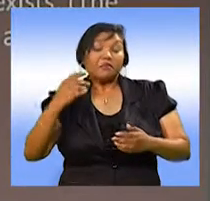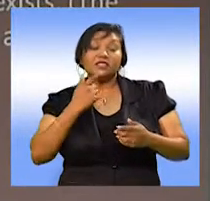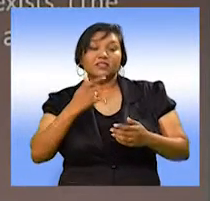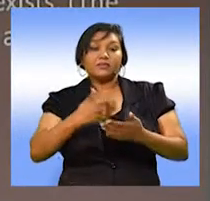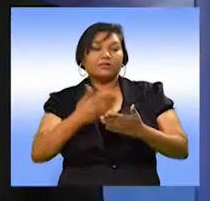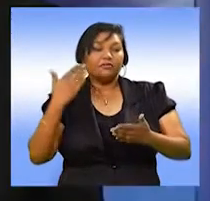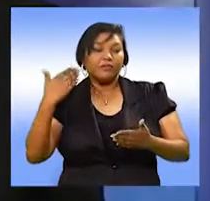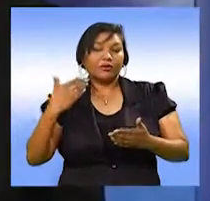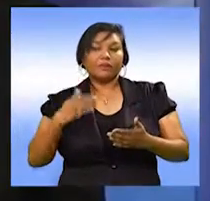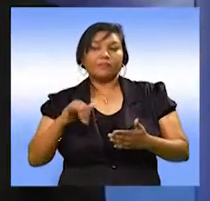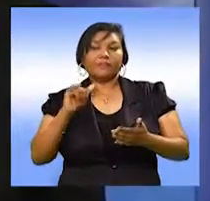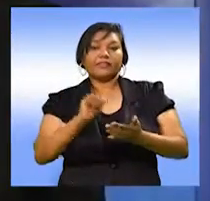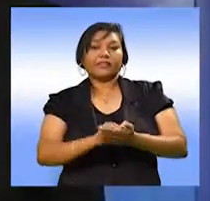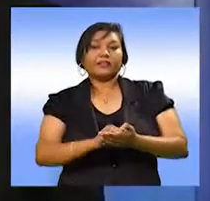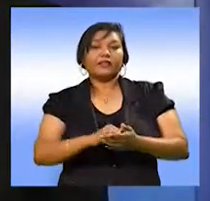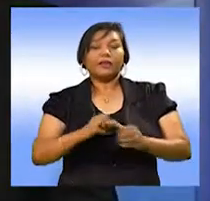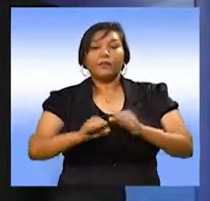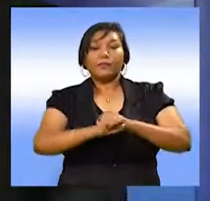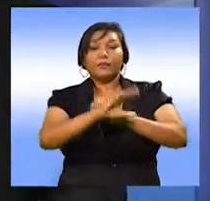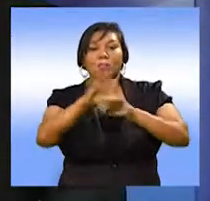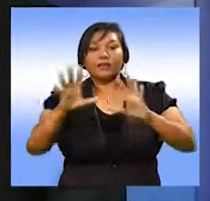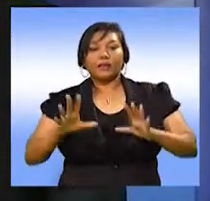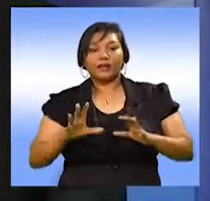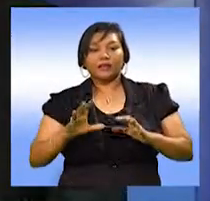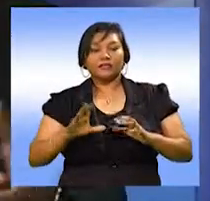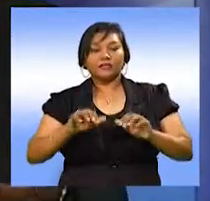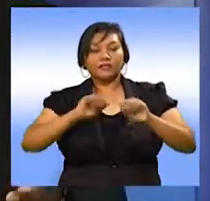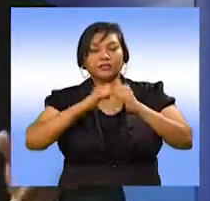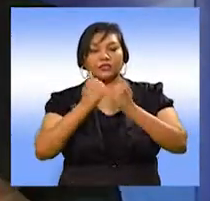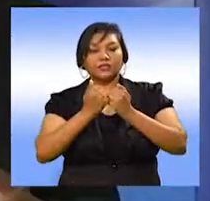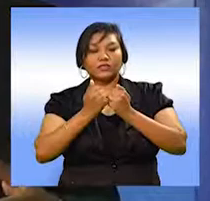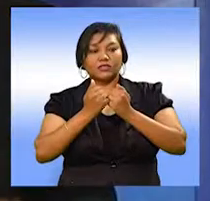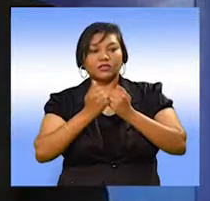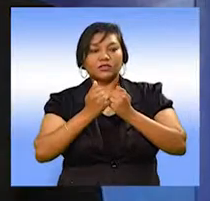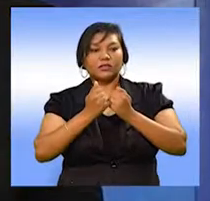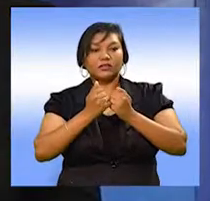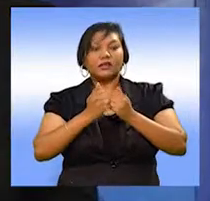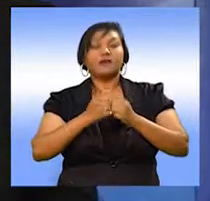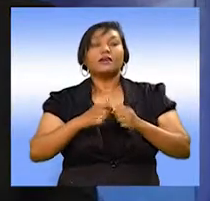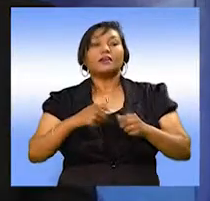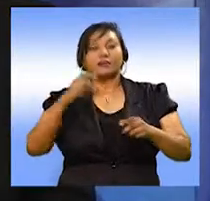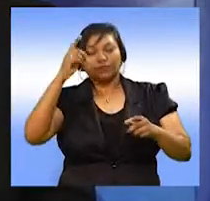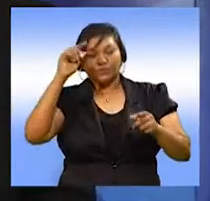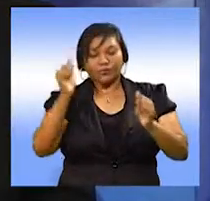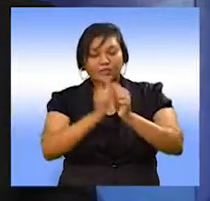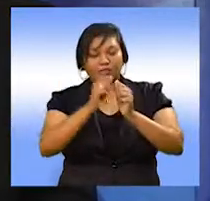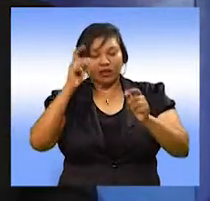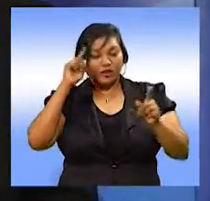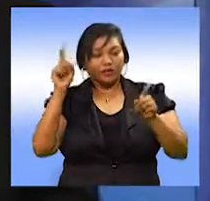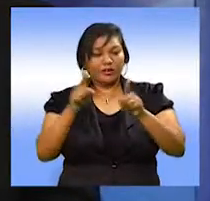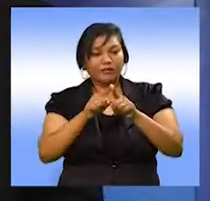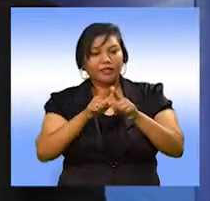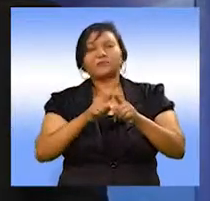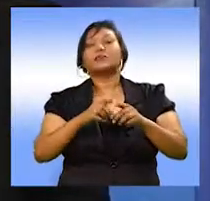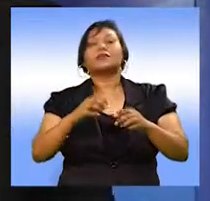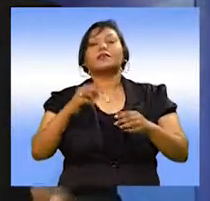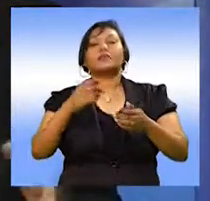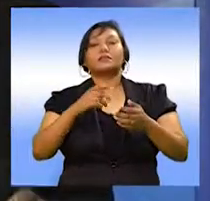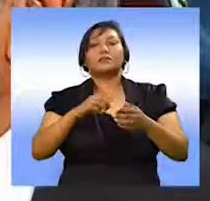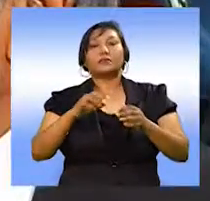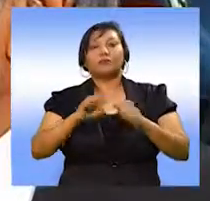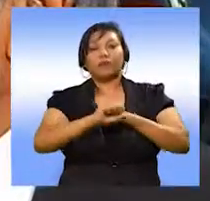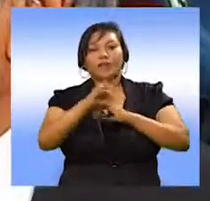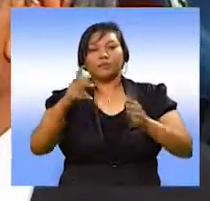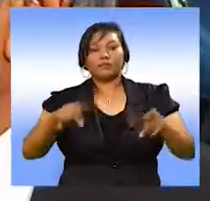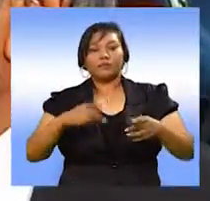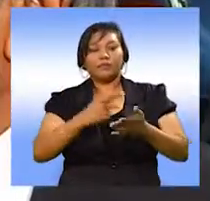well, the Broadcasting Association, through TATT and the MOU, the existing tariff is 2.5% of